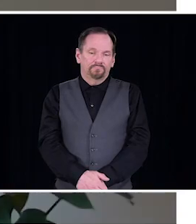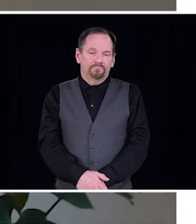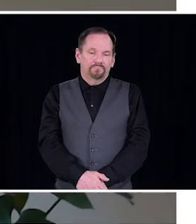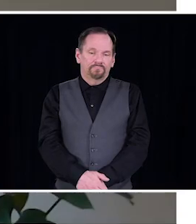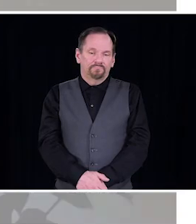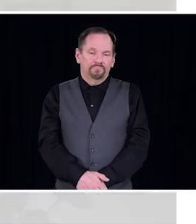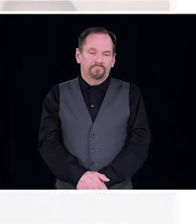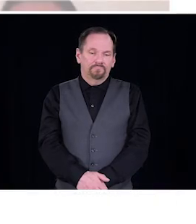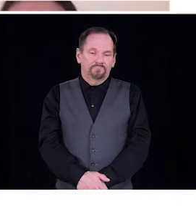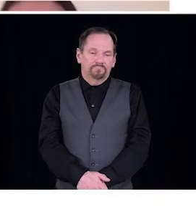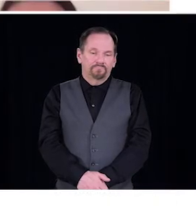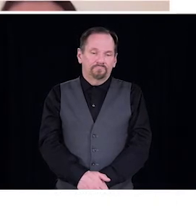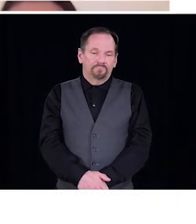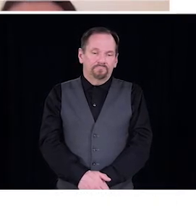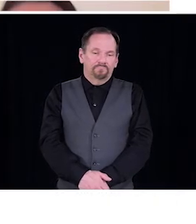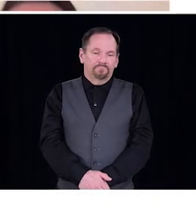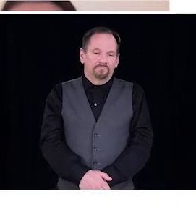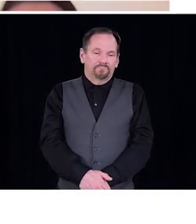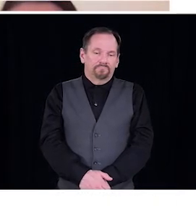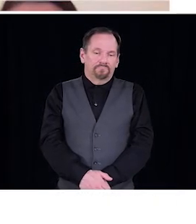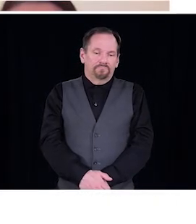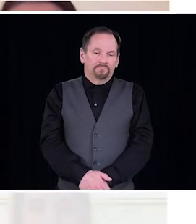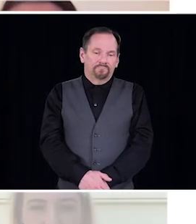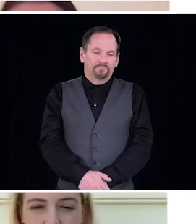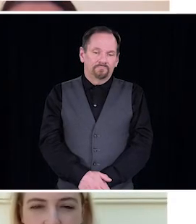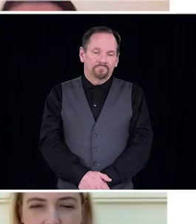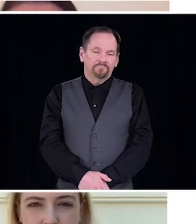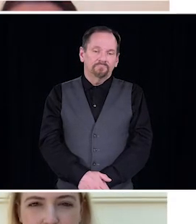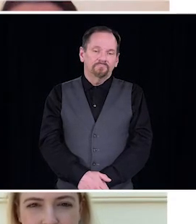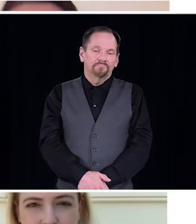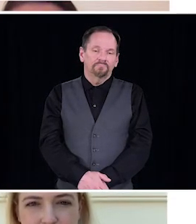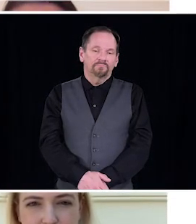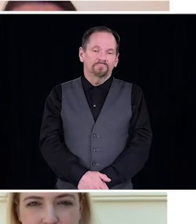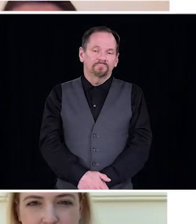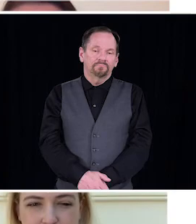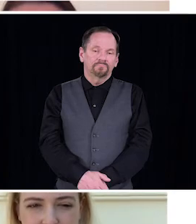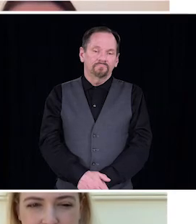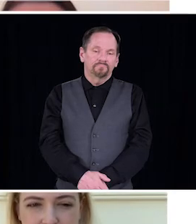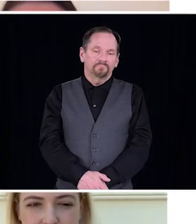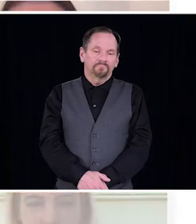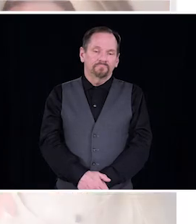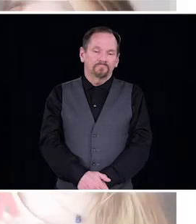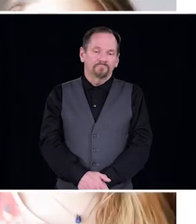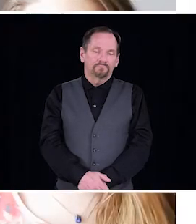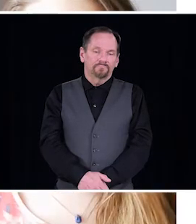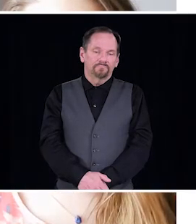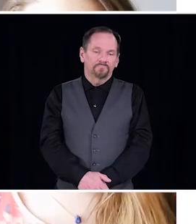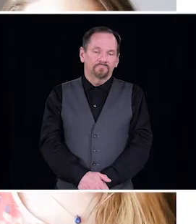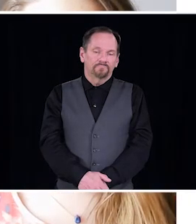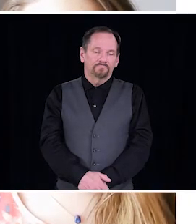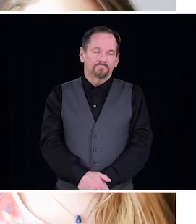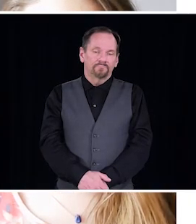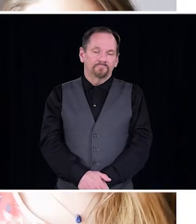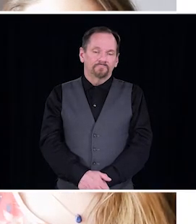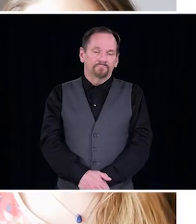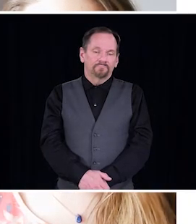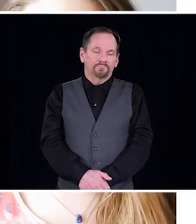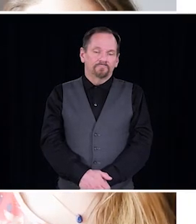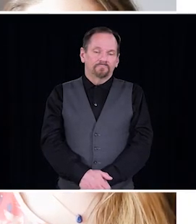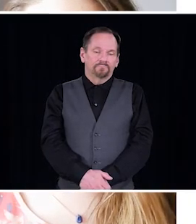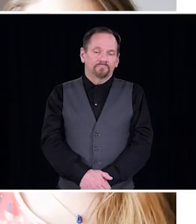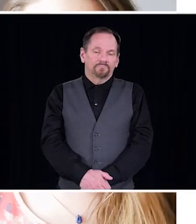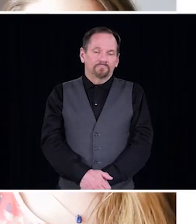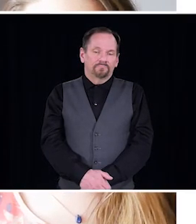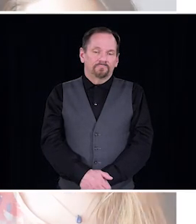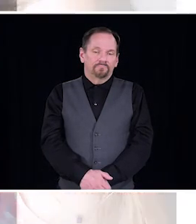to the voiceless, hold in professional confidence all the personal information entrusted to me, honor our history and